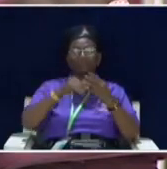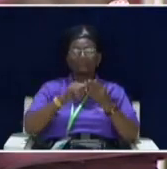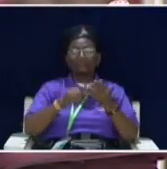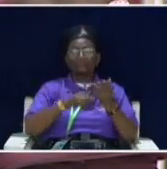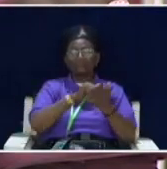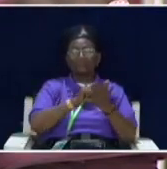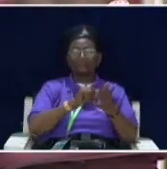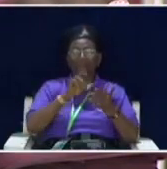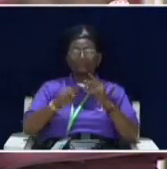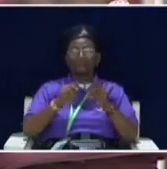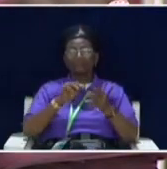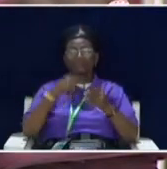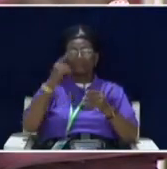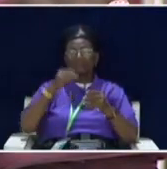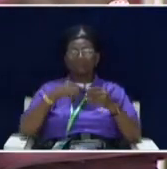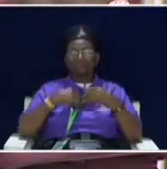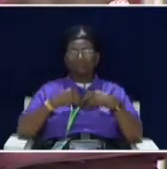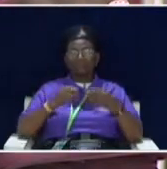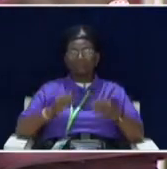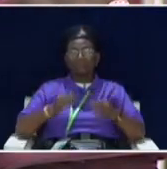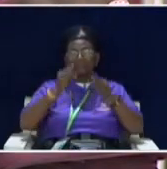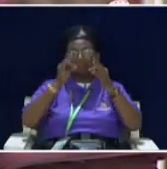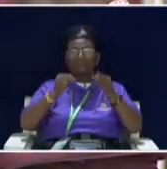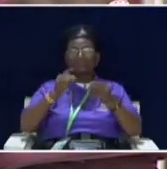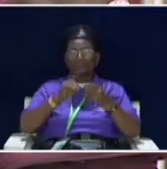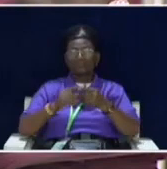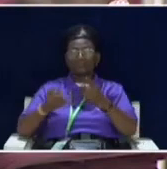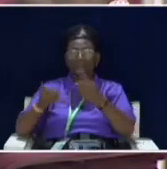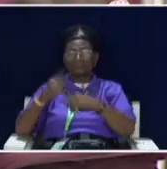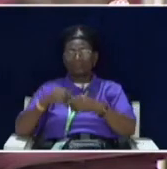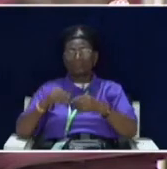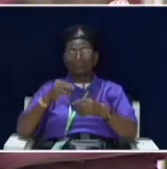come forward so that you can cleanse